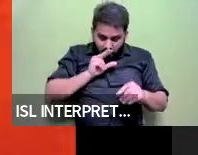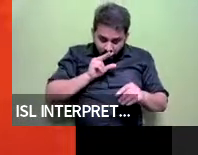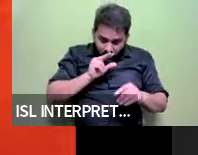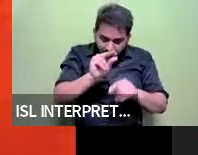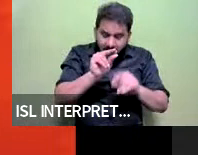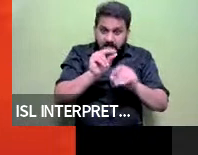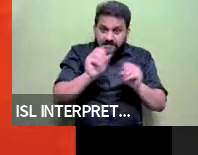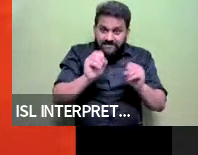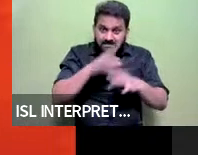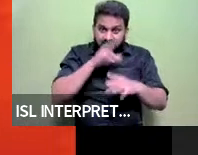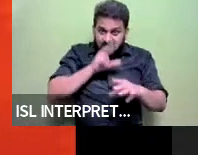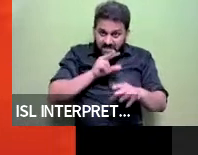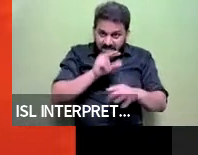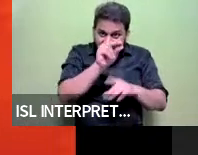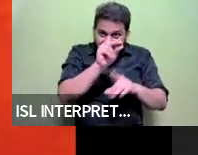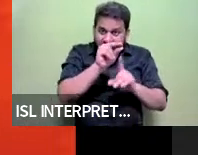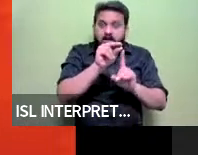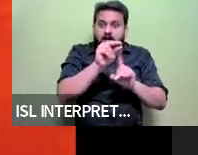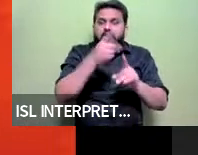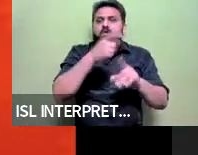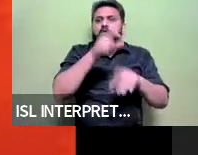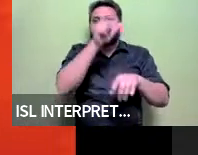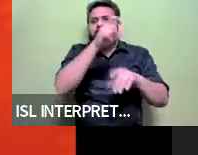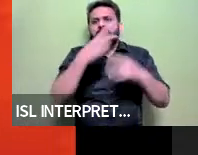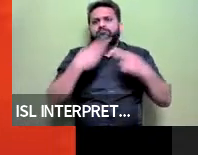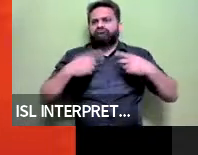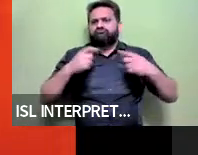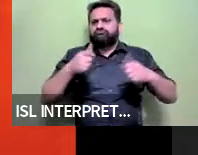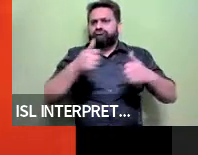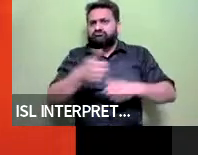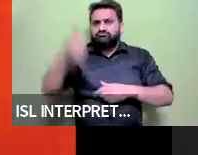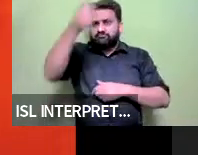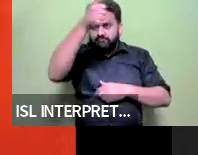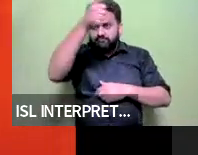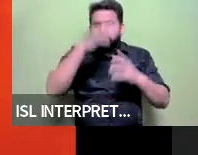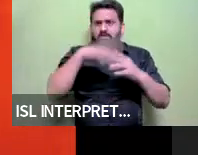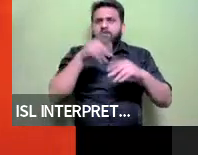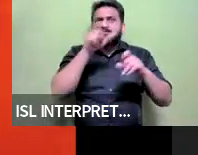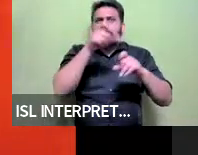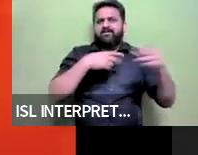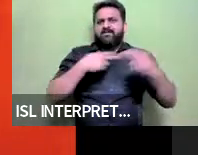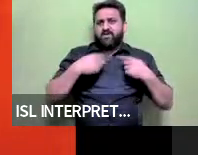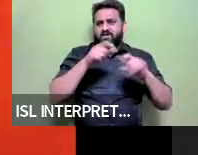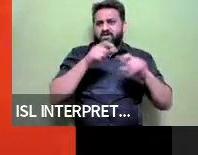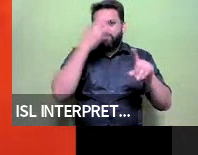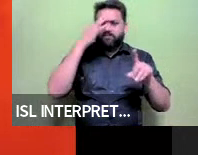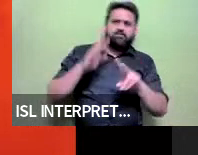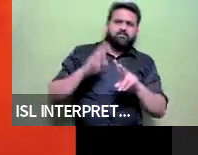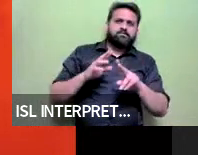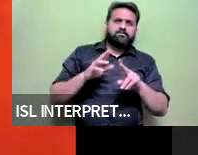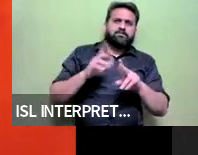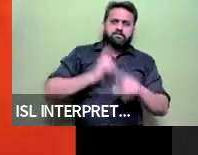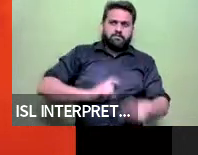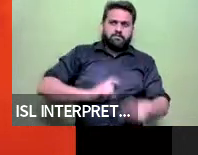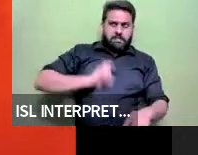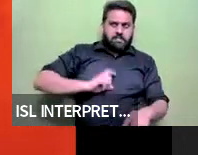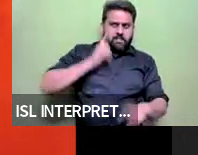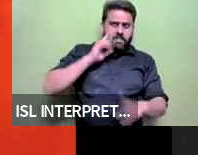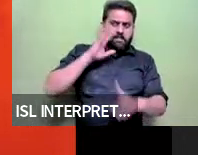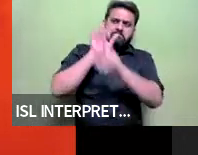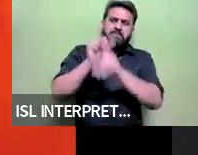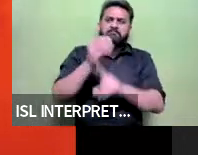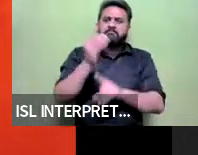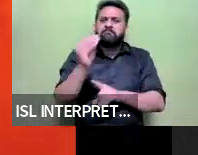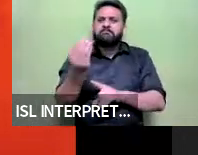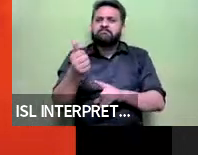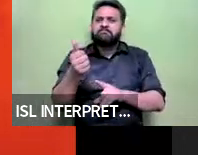the arbitrator or experienced judges sitting over there, they will know that how confident you are, how prepared you are,